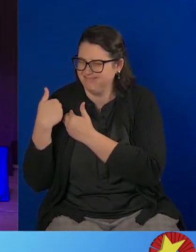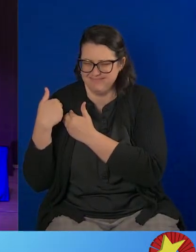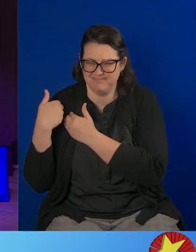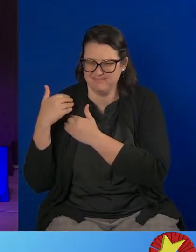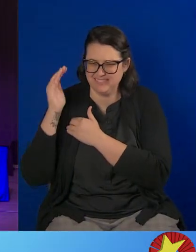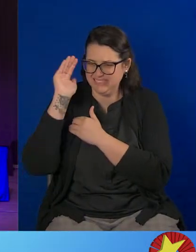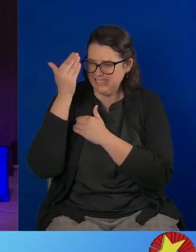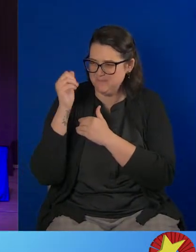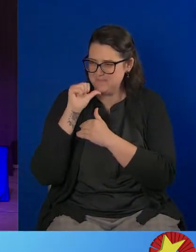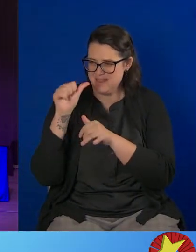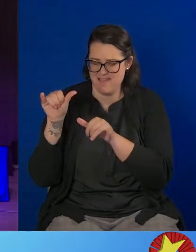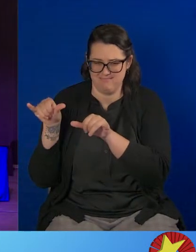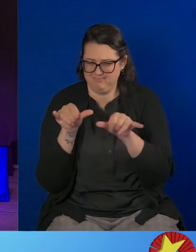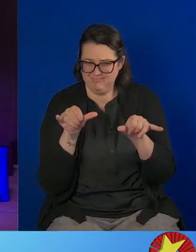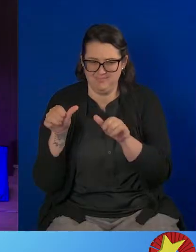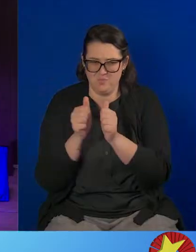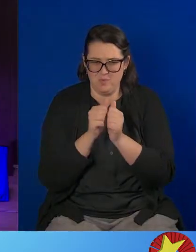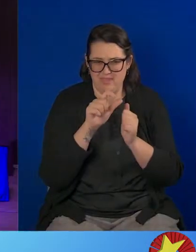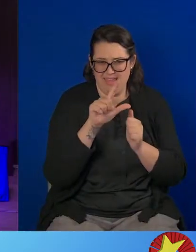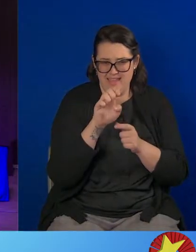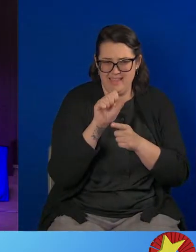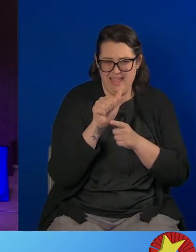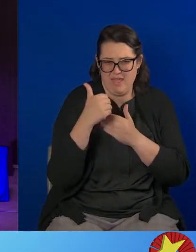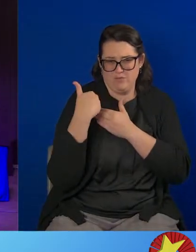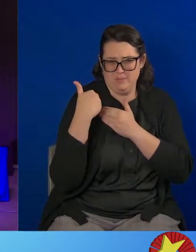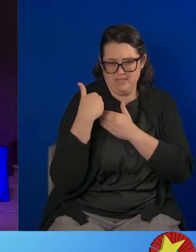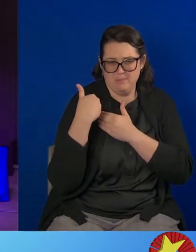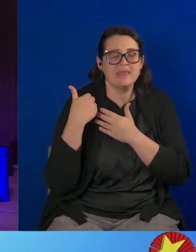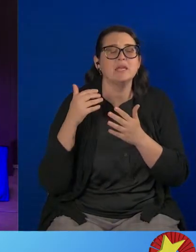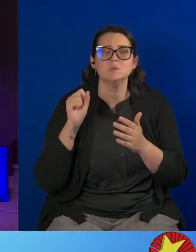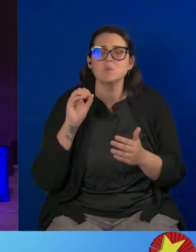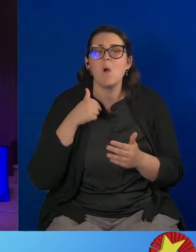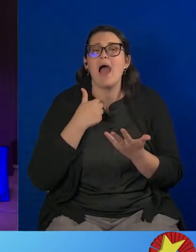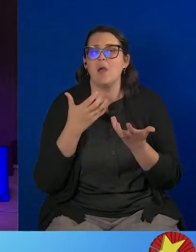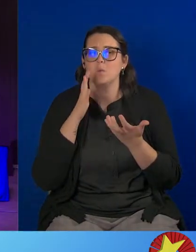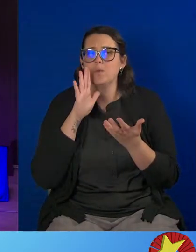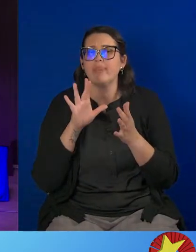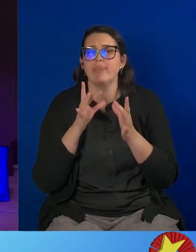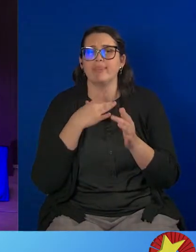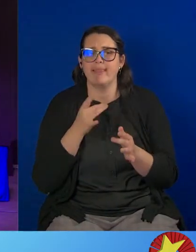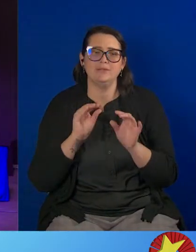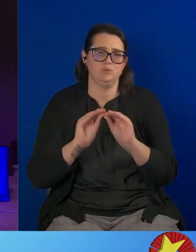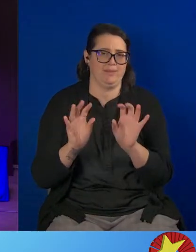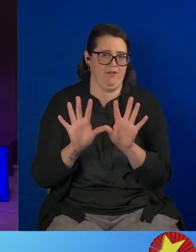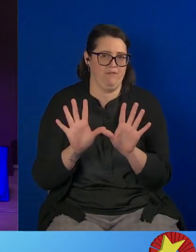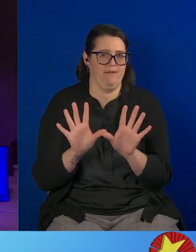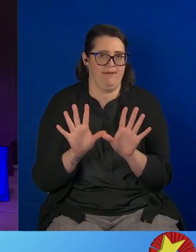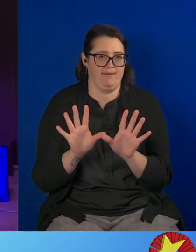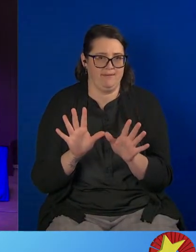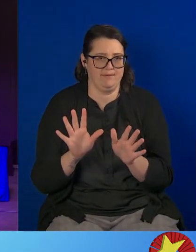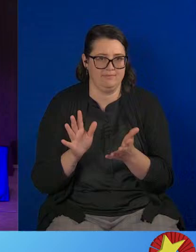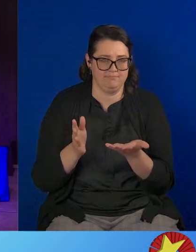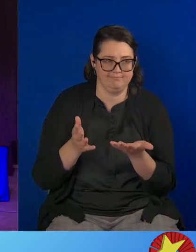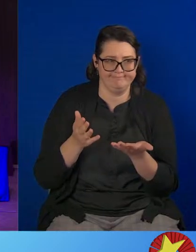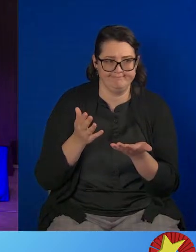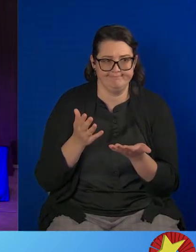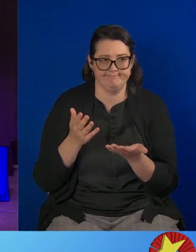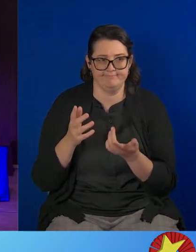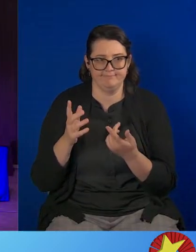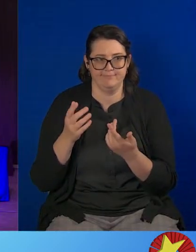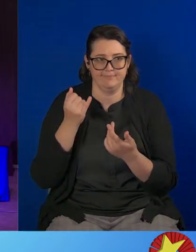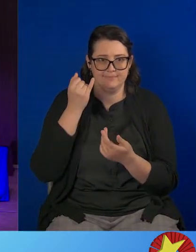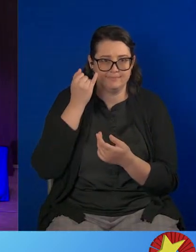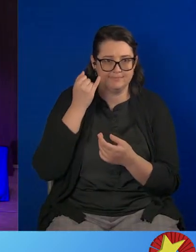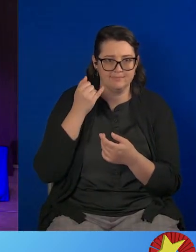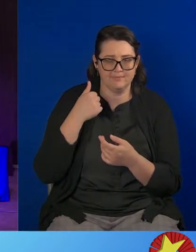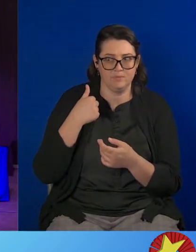with what an LEA's responsibility would be. So I'd just like to have that clarified to know where we might stand in relation to a local